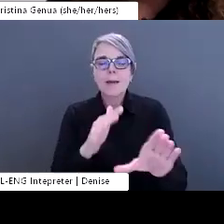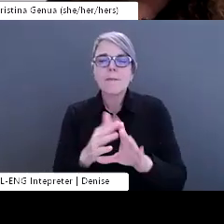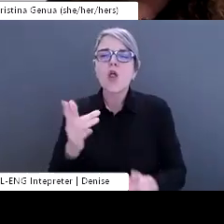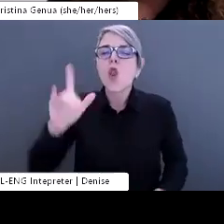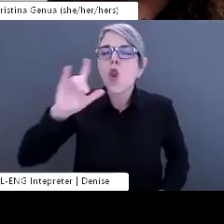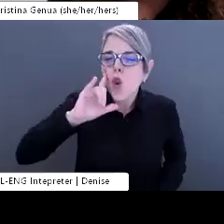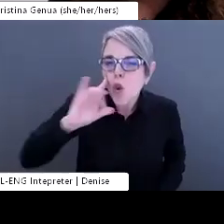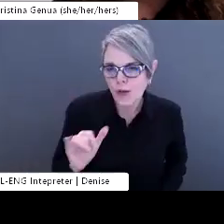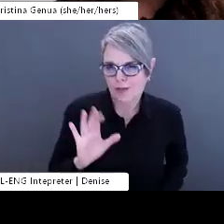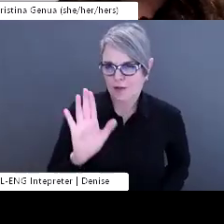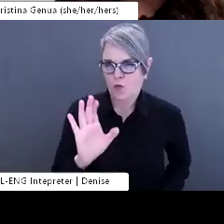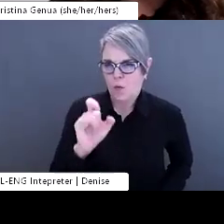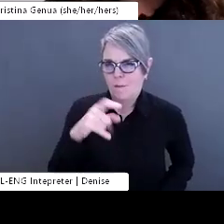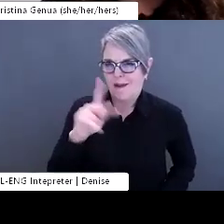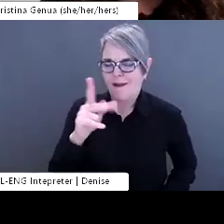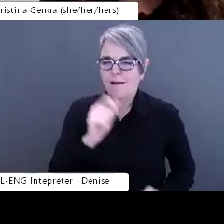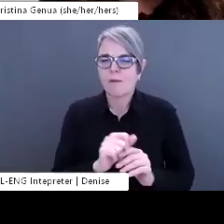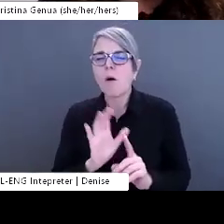cautious.